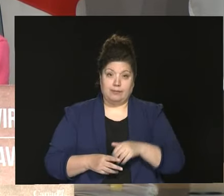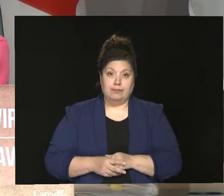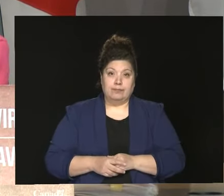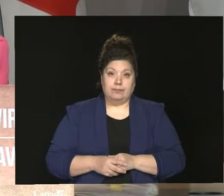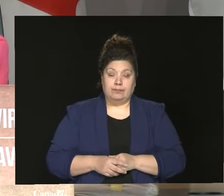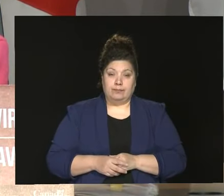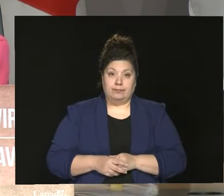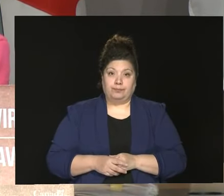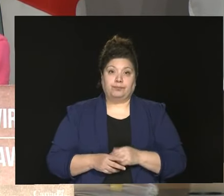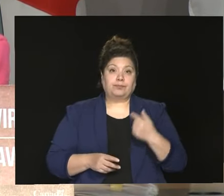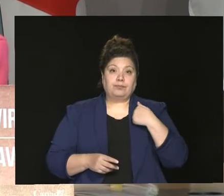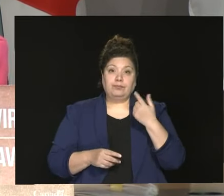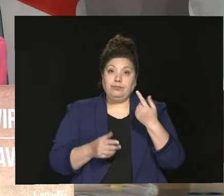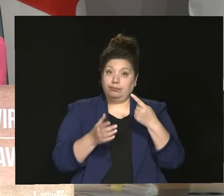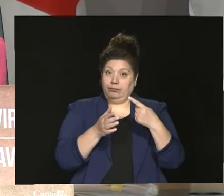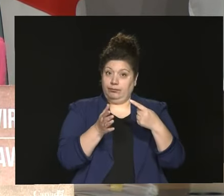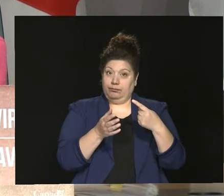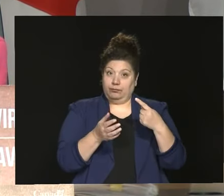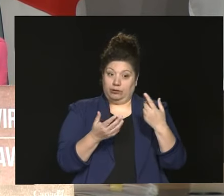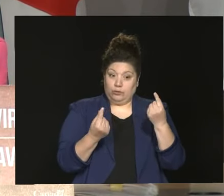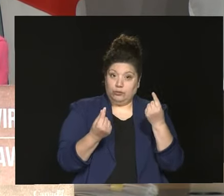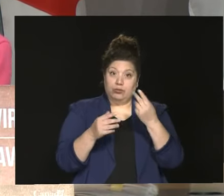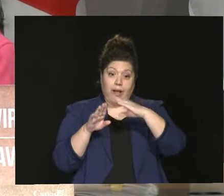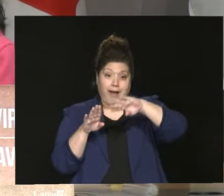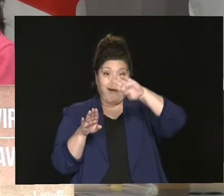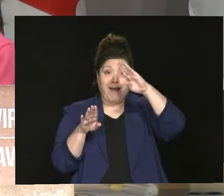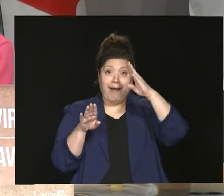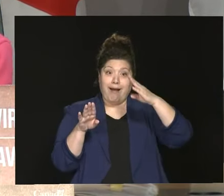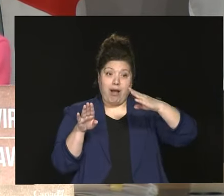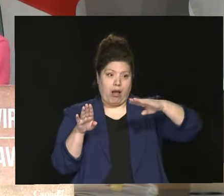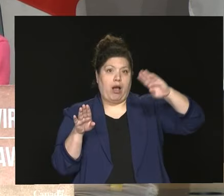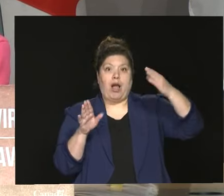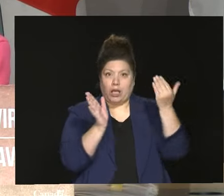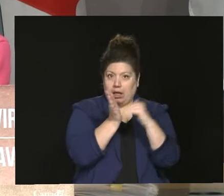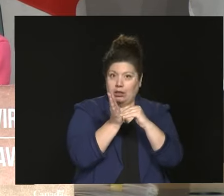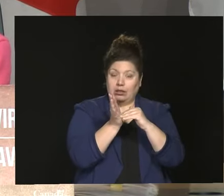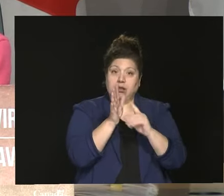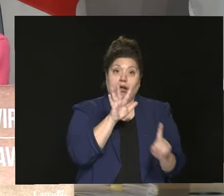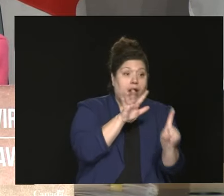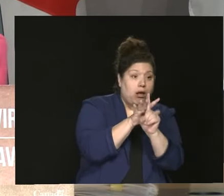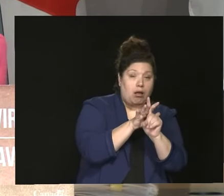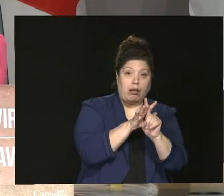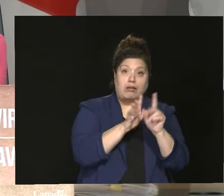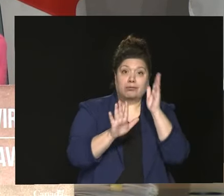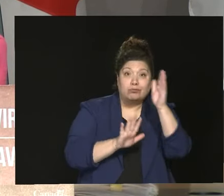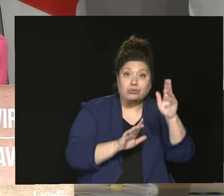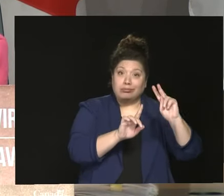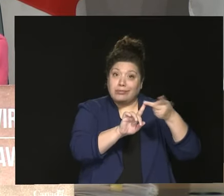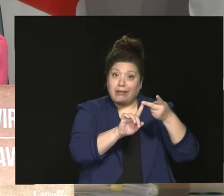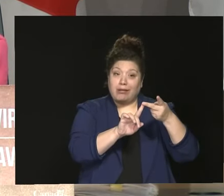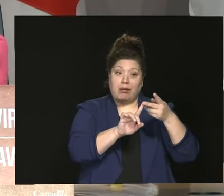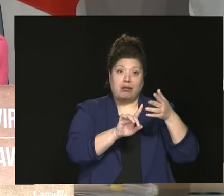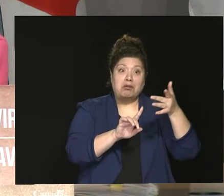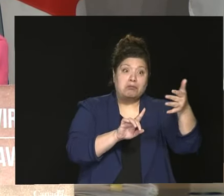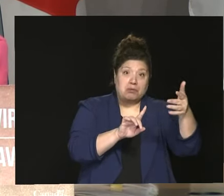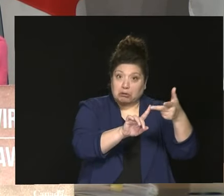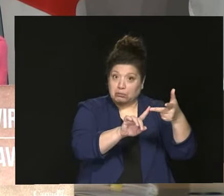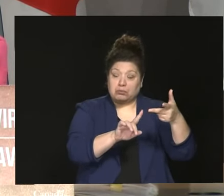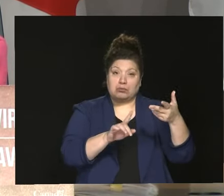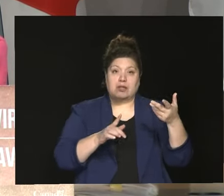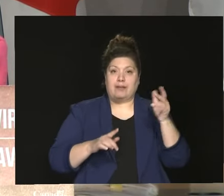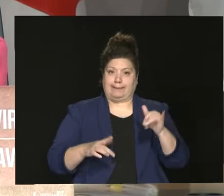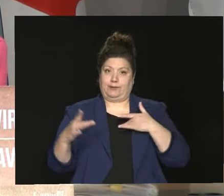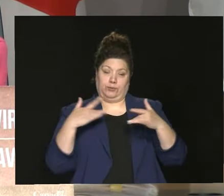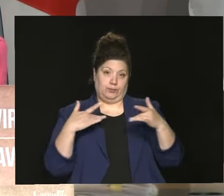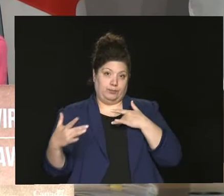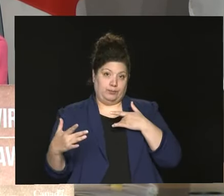another upswing in a bigger wave. So that's the concern. So the type of approach that